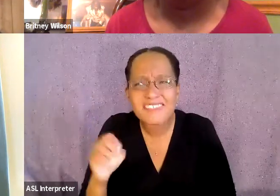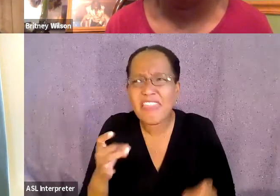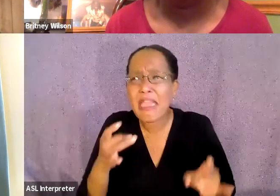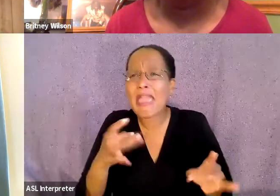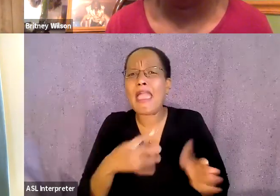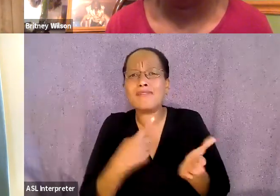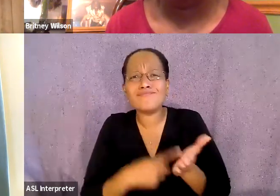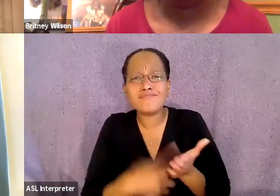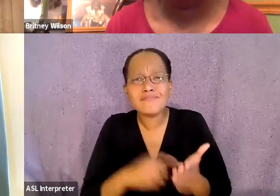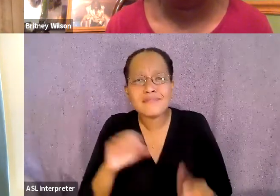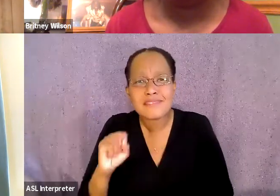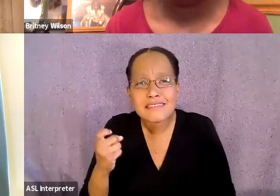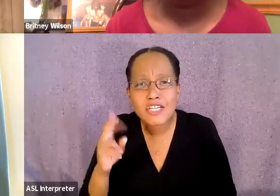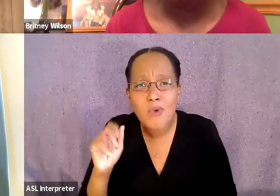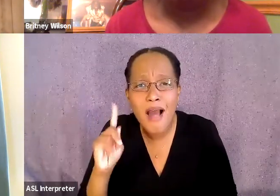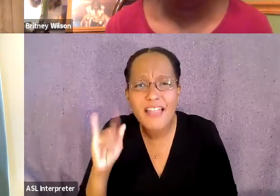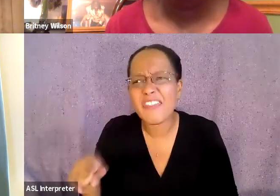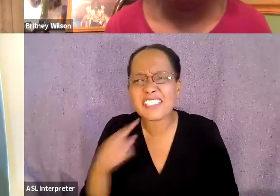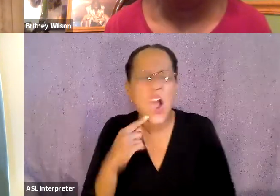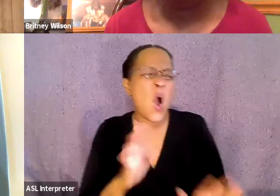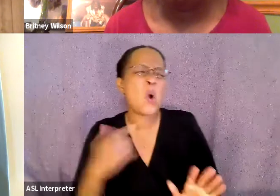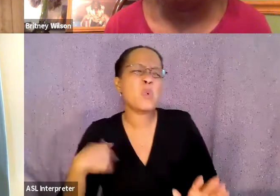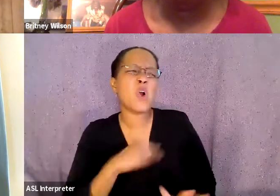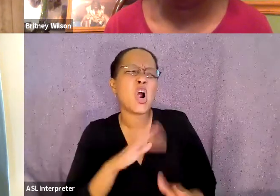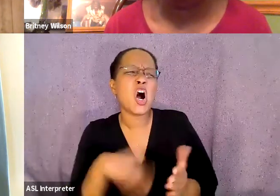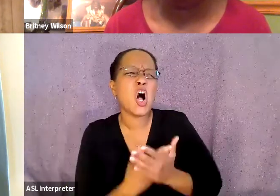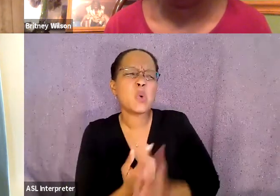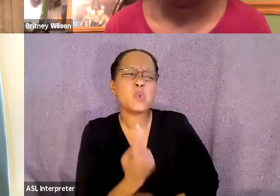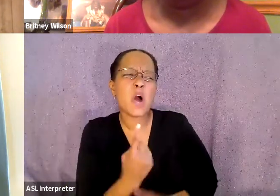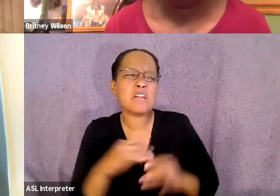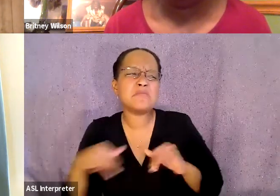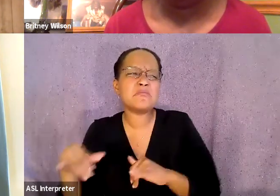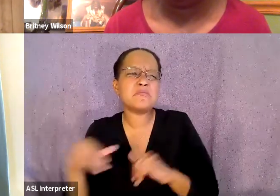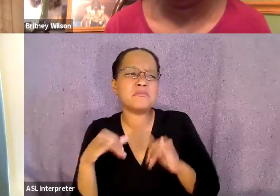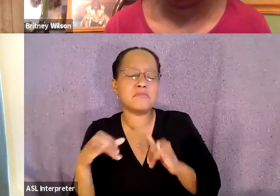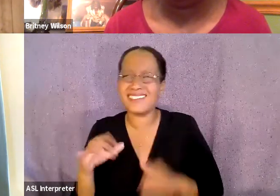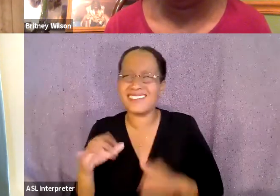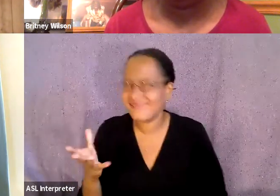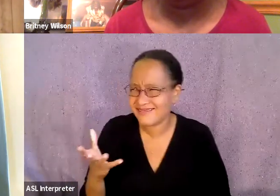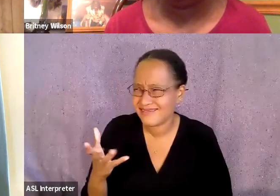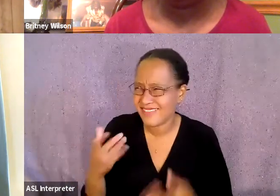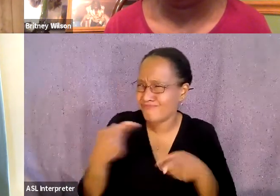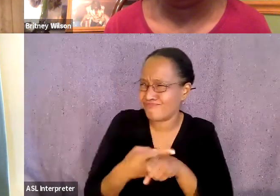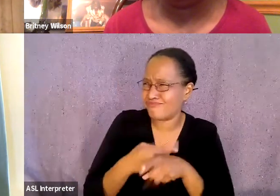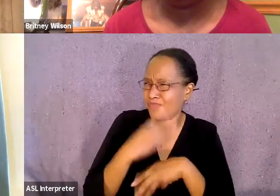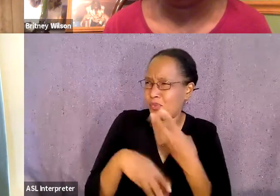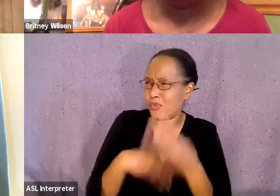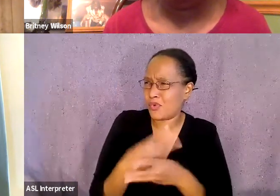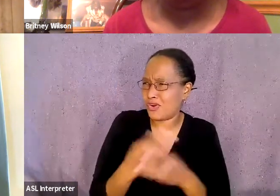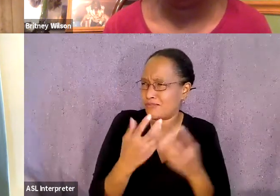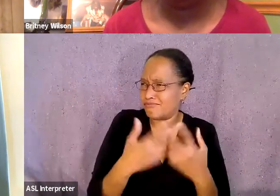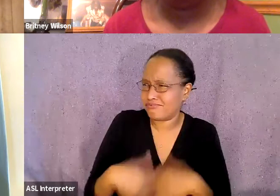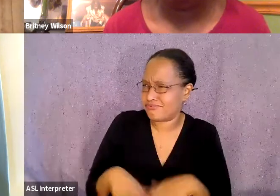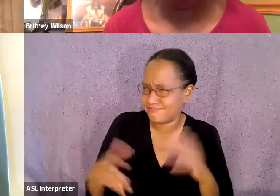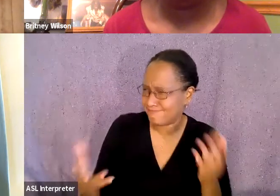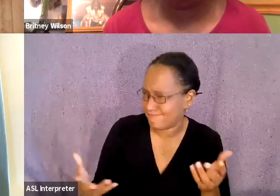listen, we're all one. And it's like, but that's not the way the world works. And so for me, the way racism is in the